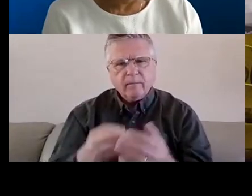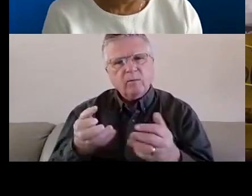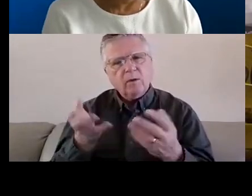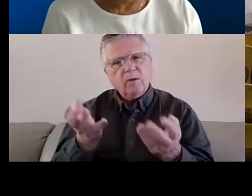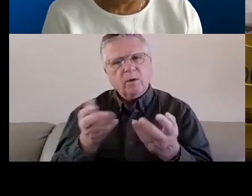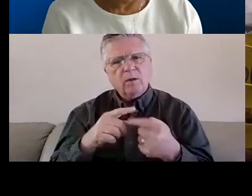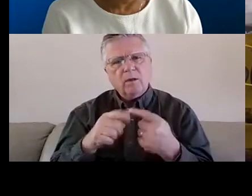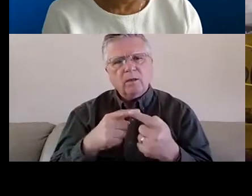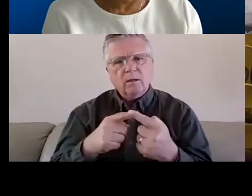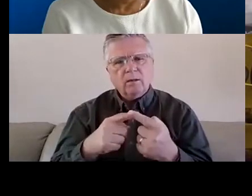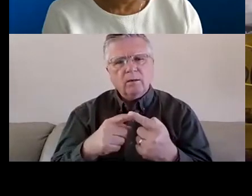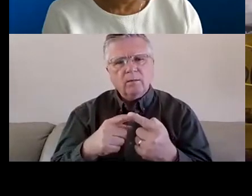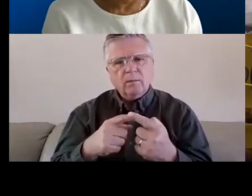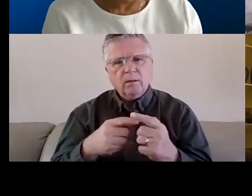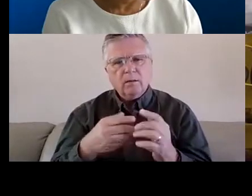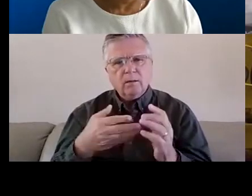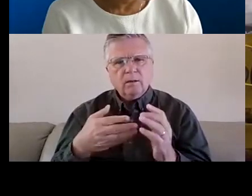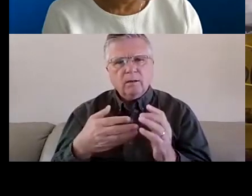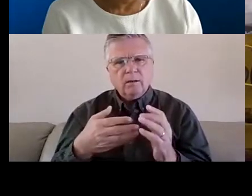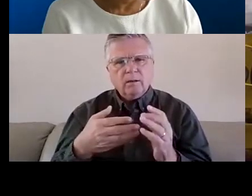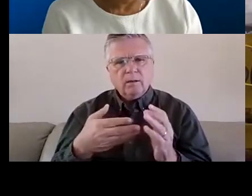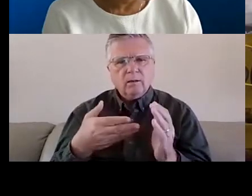lost and forgotten foster children.